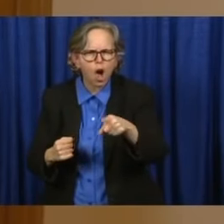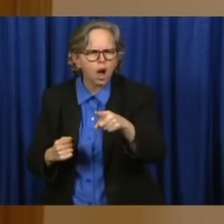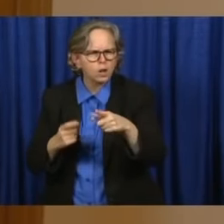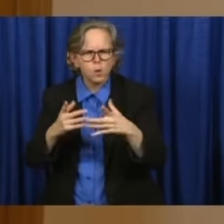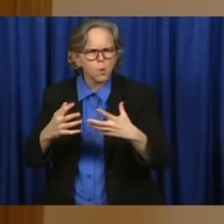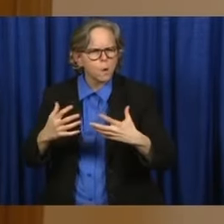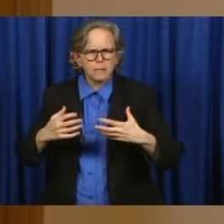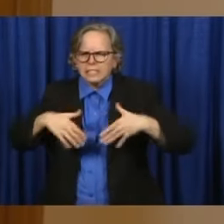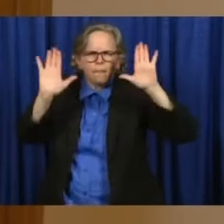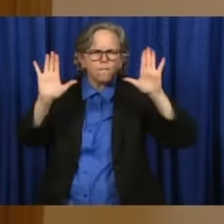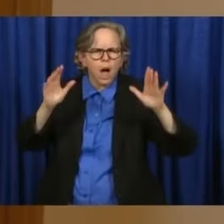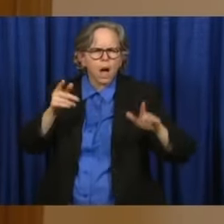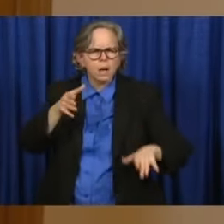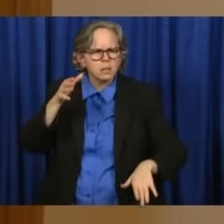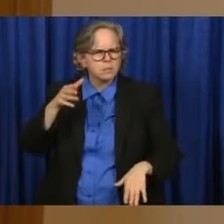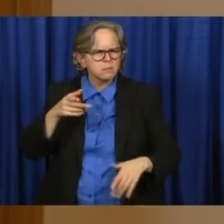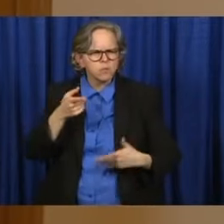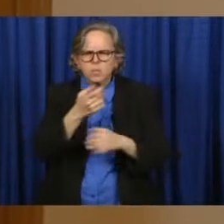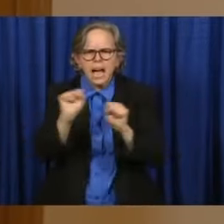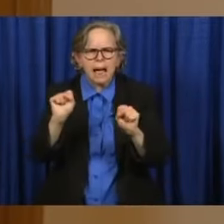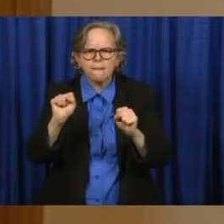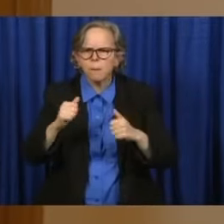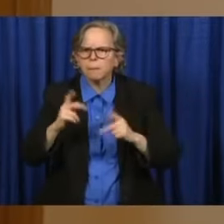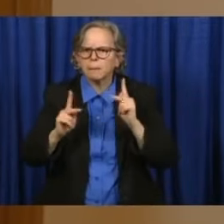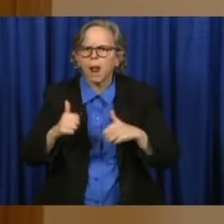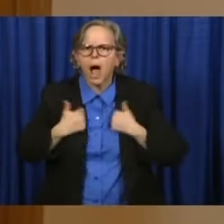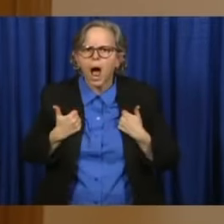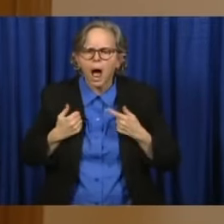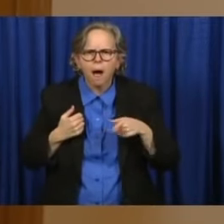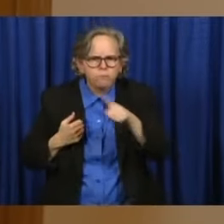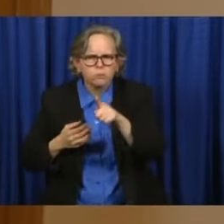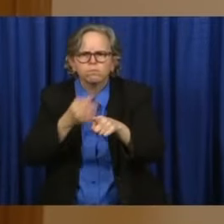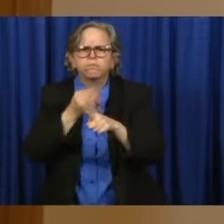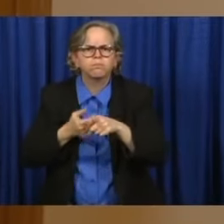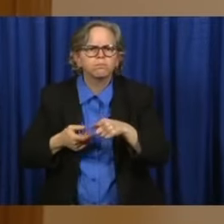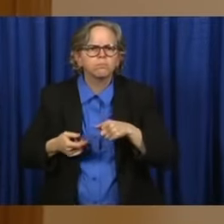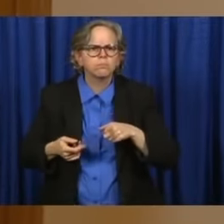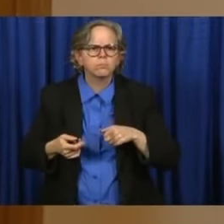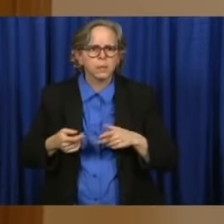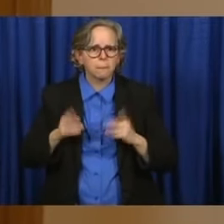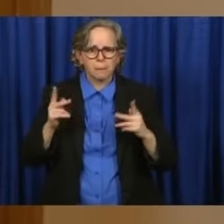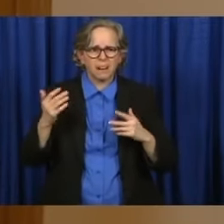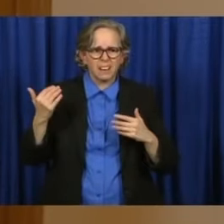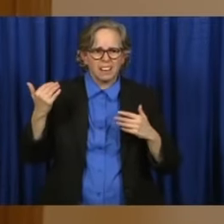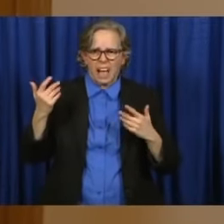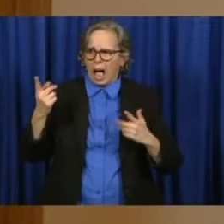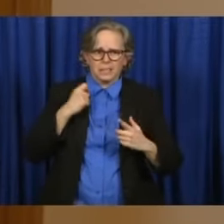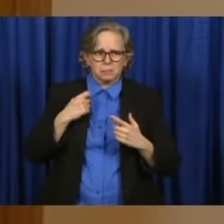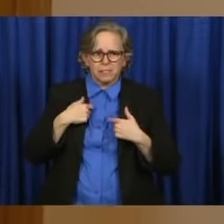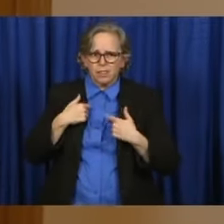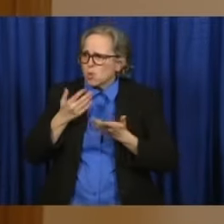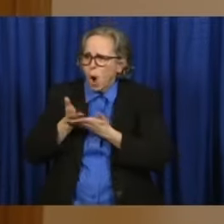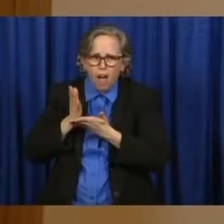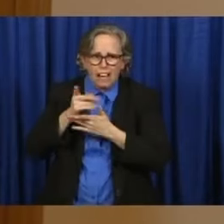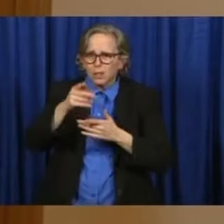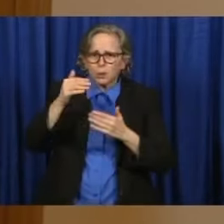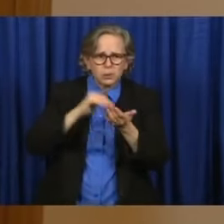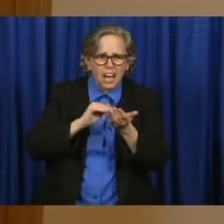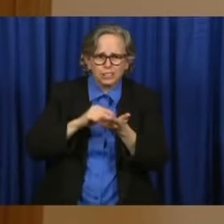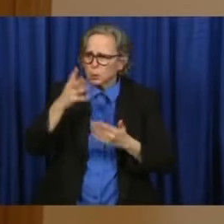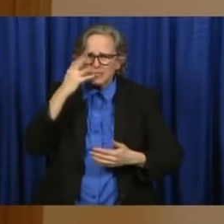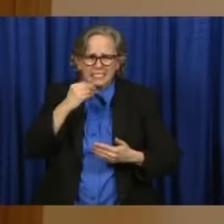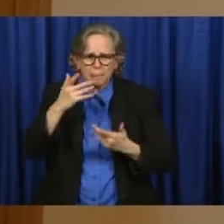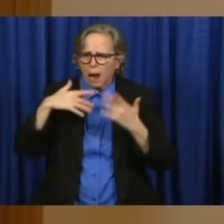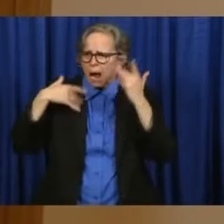lives. People keep asking me, how are you doing? Are you sleeping? What's worrying you? And I think with the